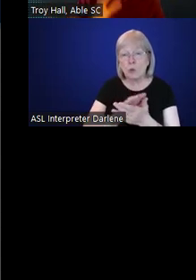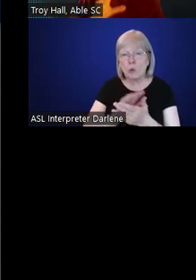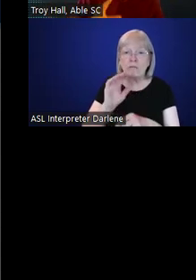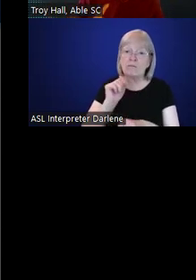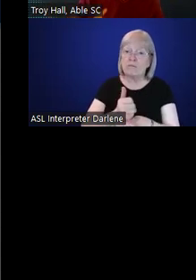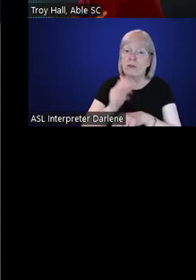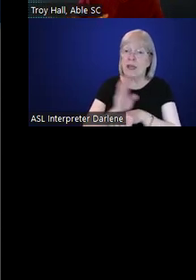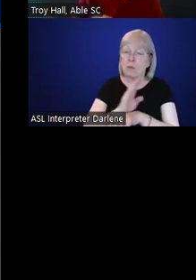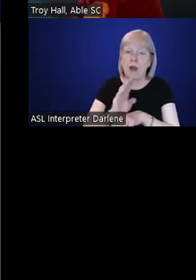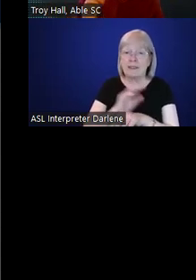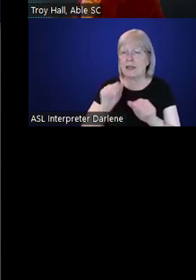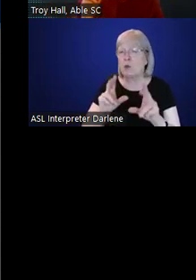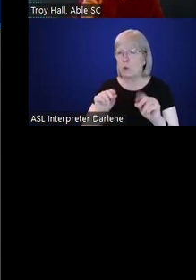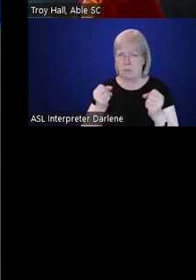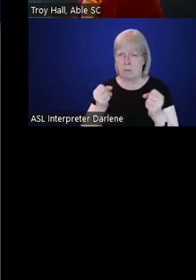However,